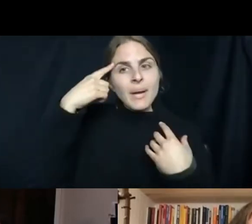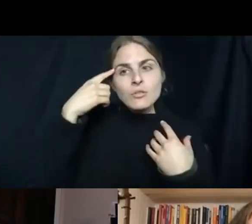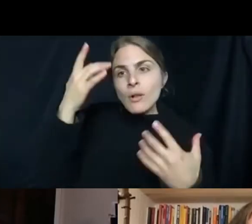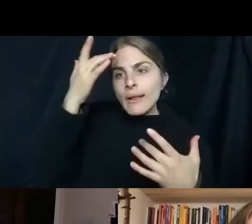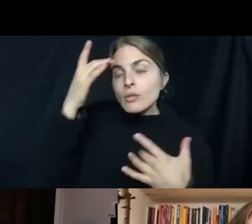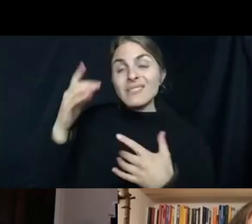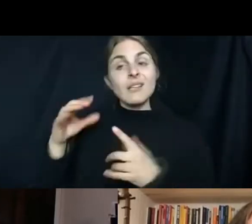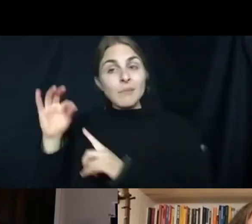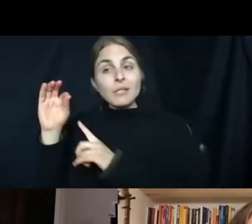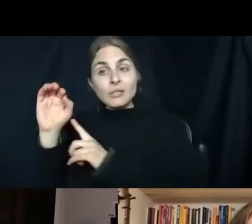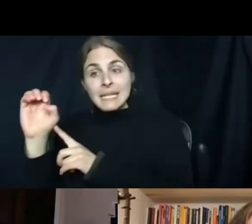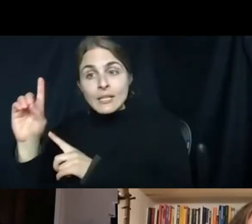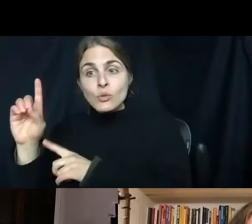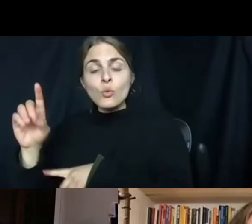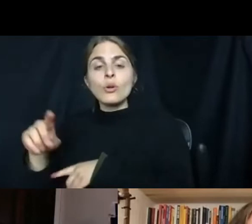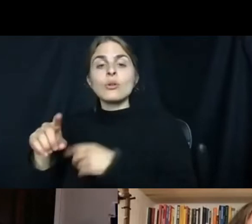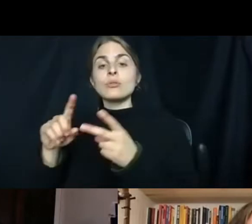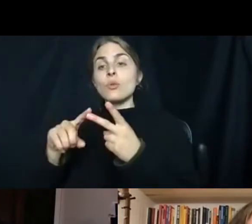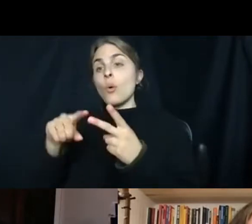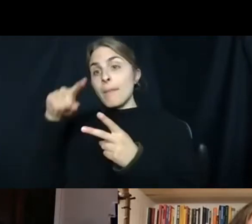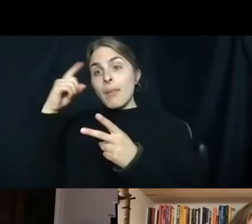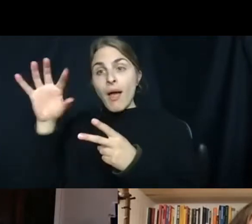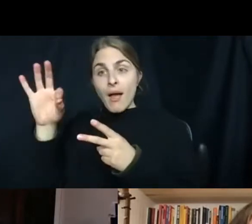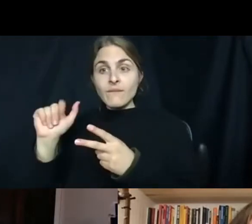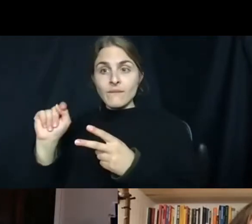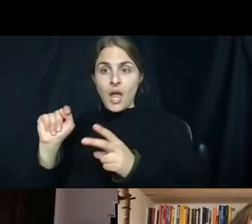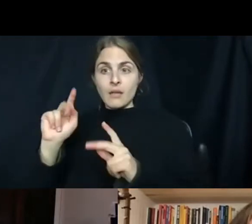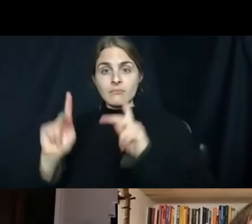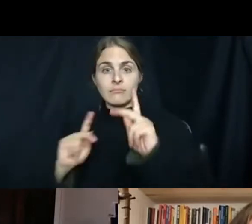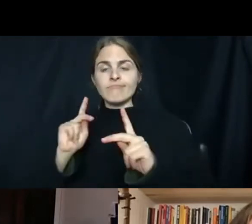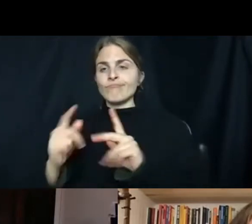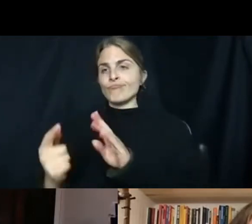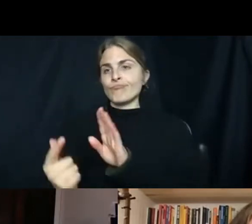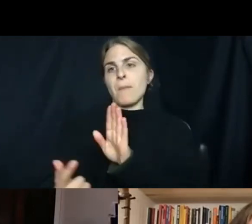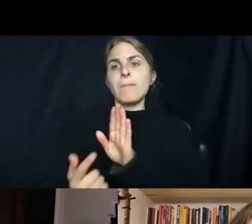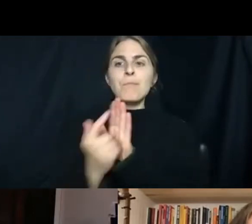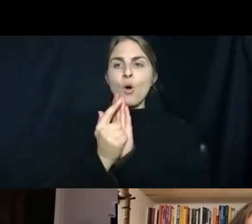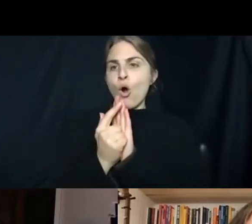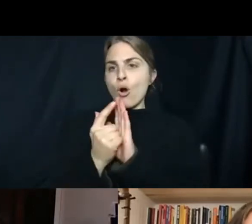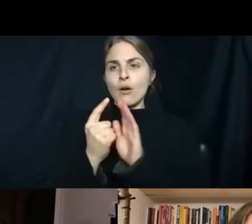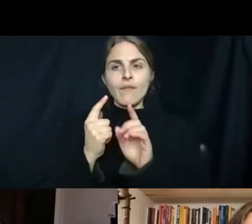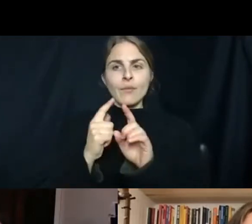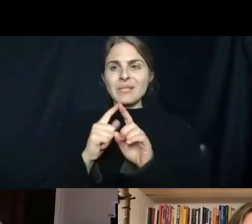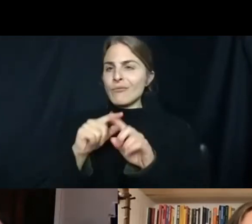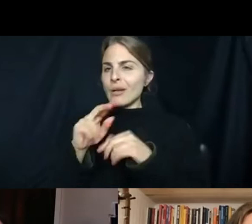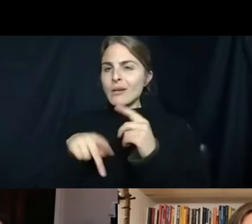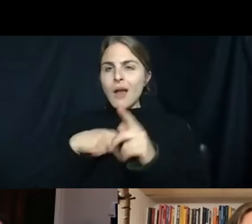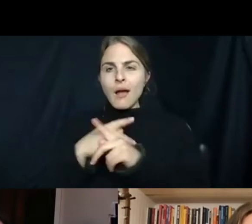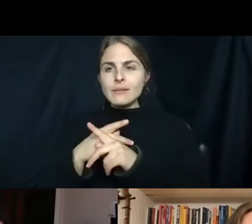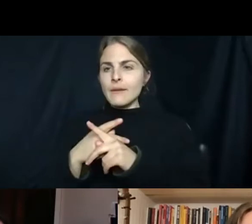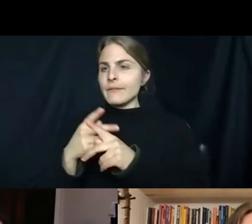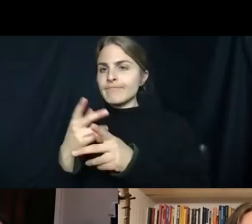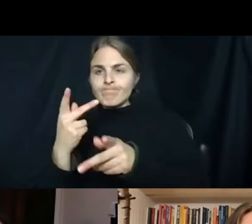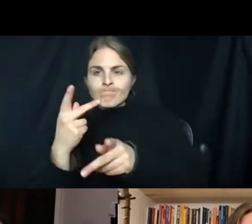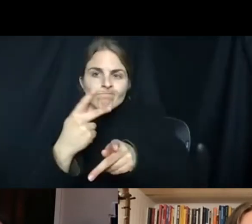the ways in which, like, especially Black fat folks are barred from certain forms of care because of the ways